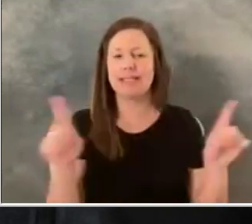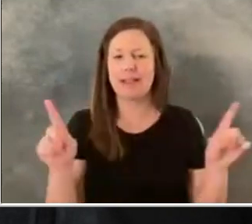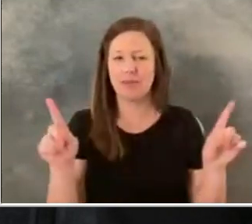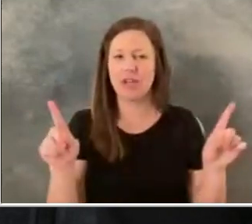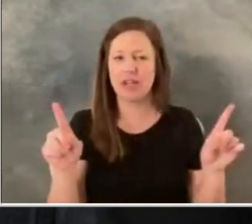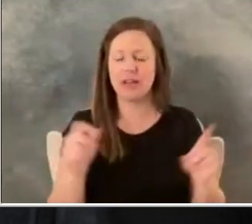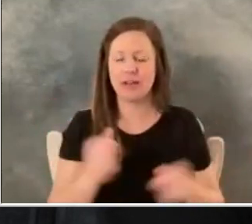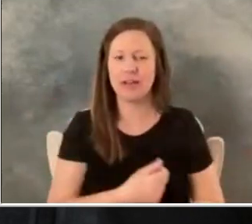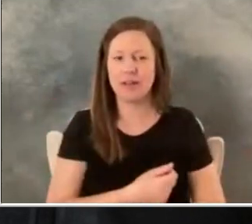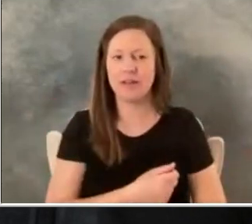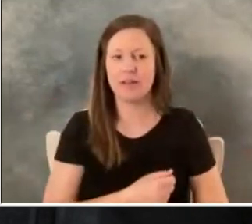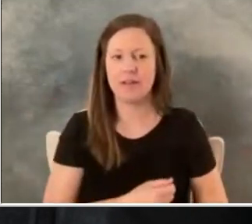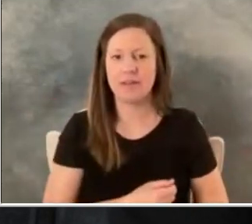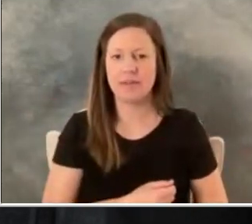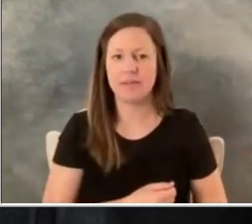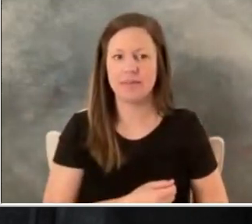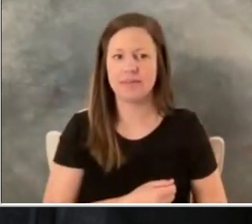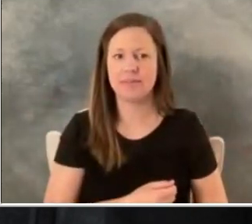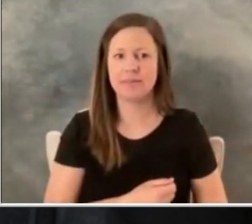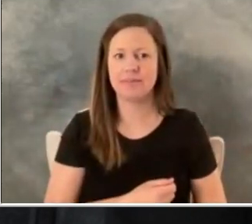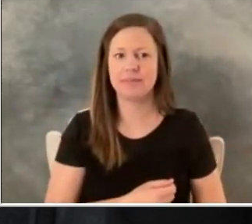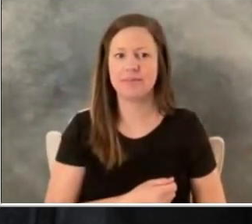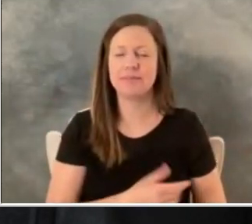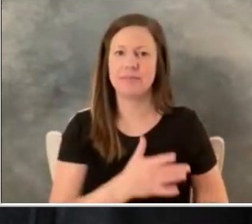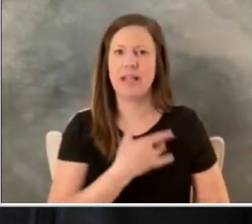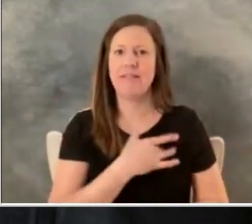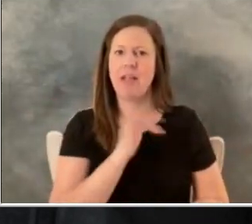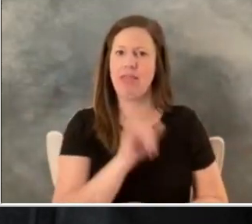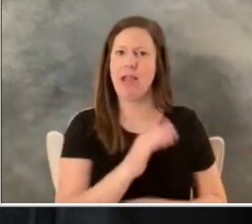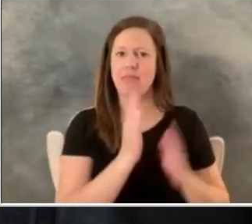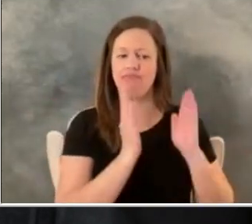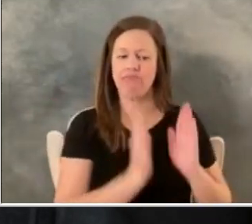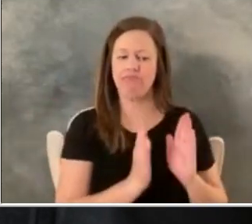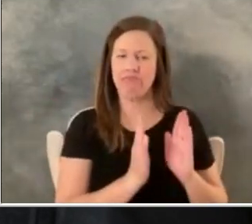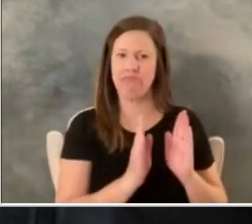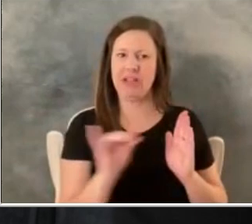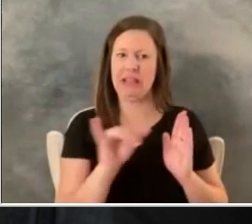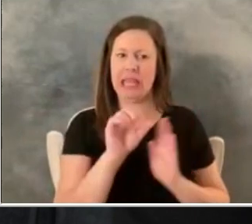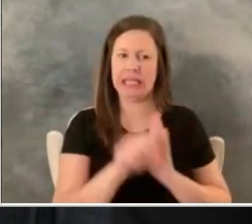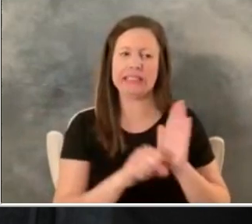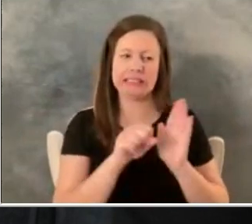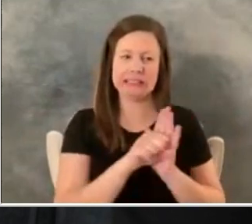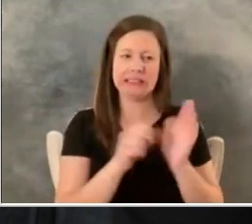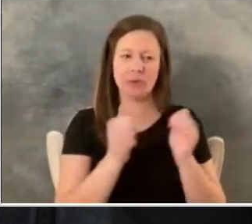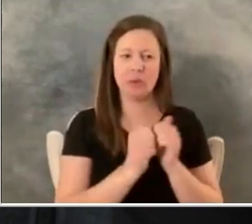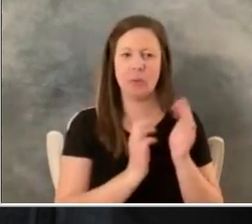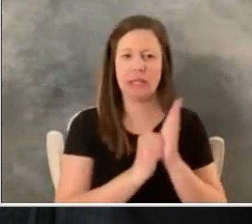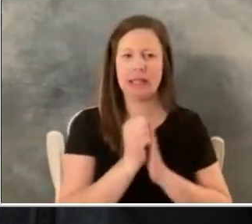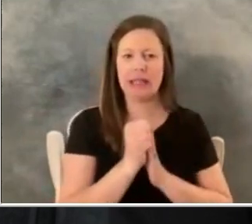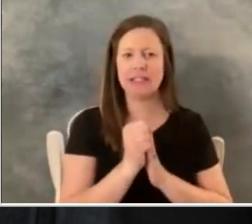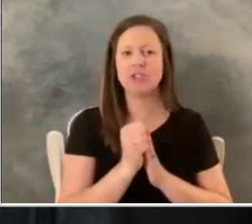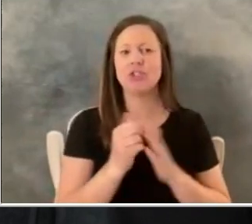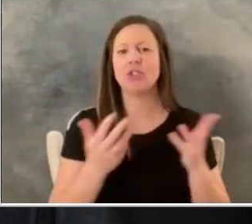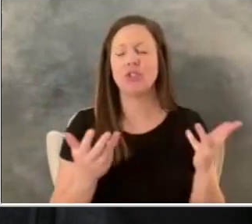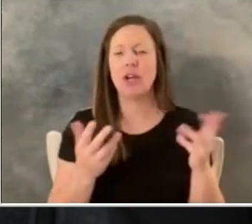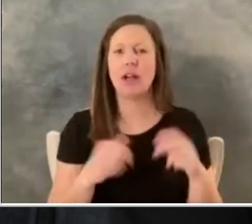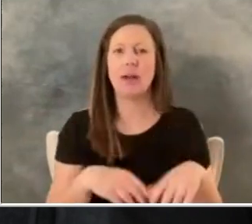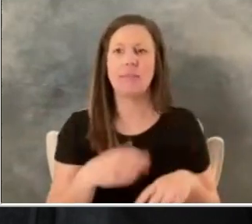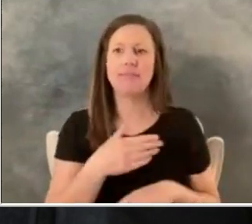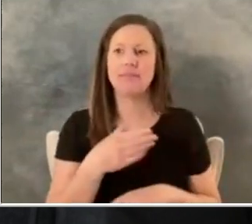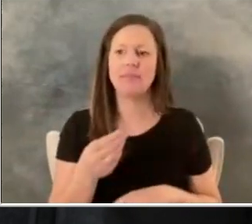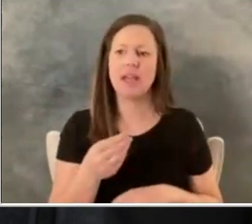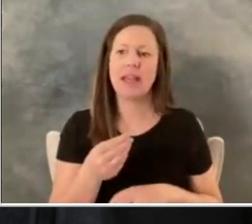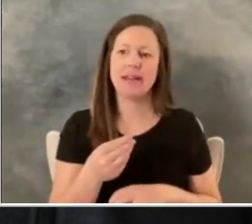coexisting with cancer, which is kind of like you are saying in your introduction, like it is more like